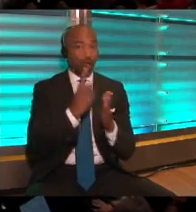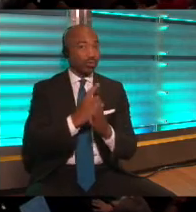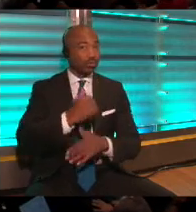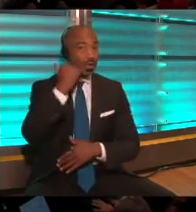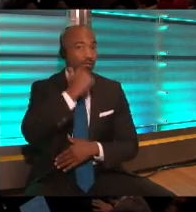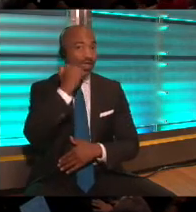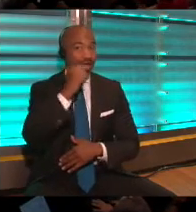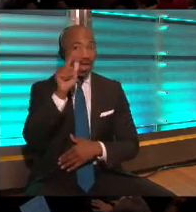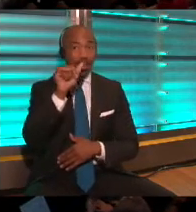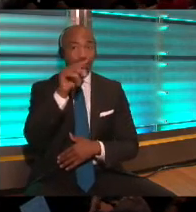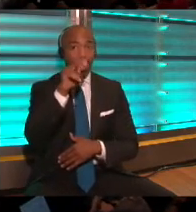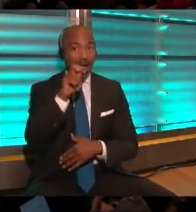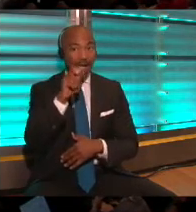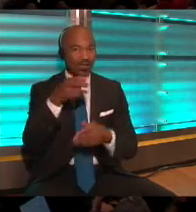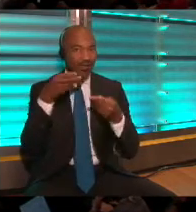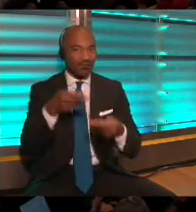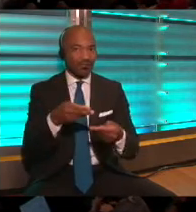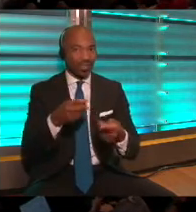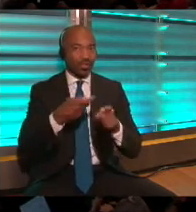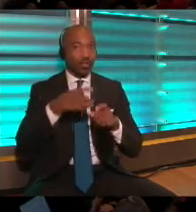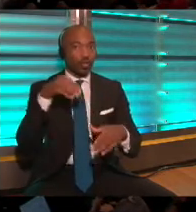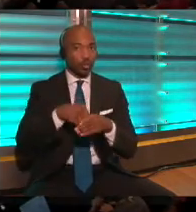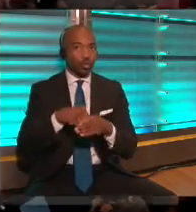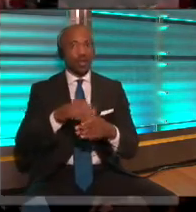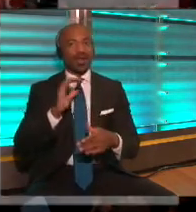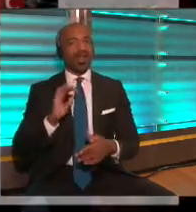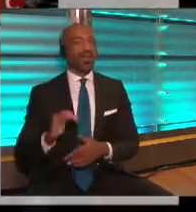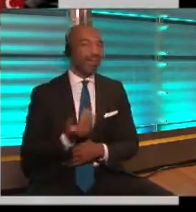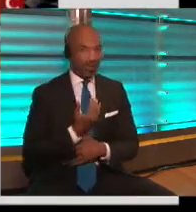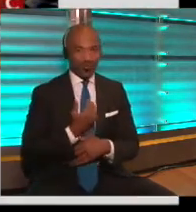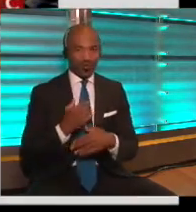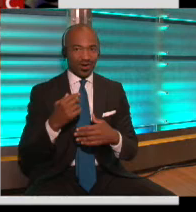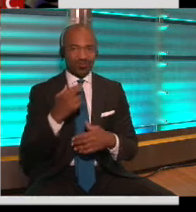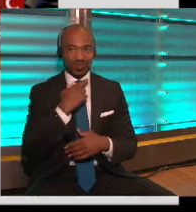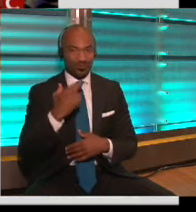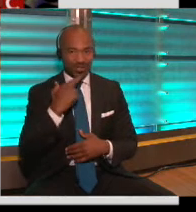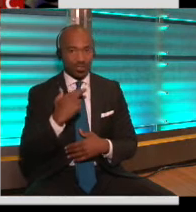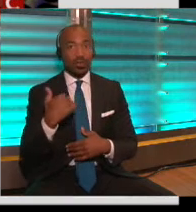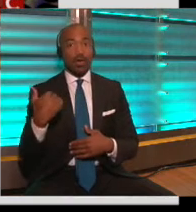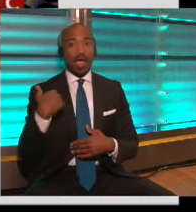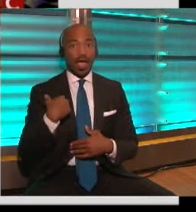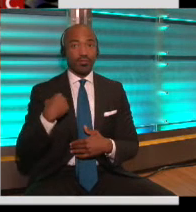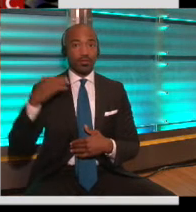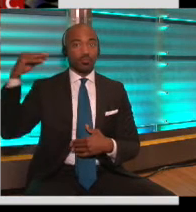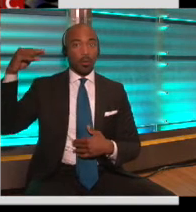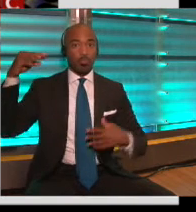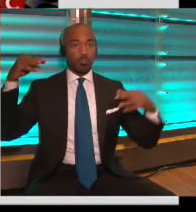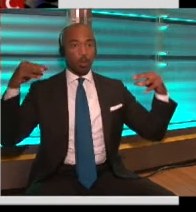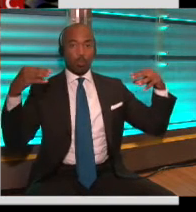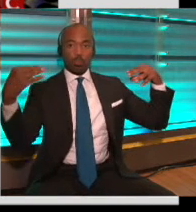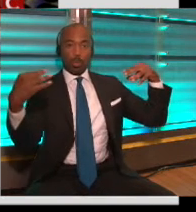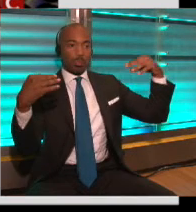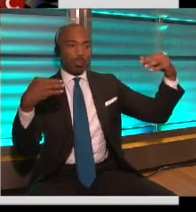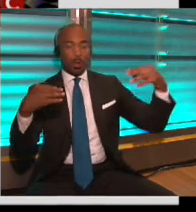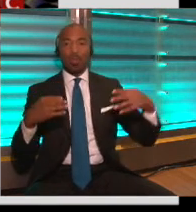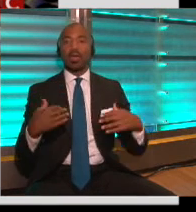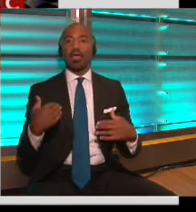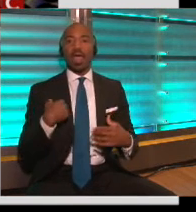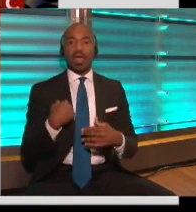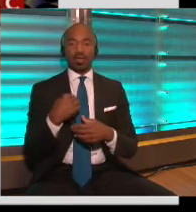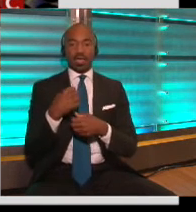feed into our business. We have 6 cameras placed in various places around our bakery in Georgetown, one on top of the